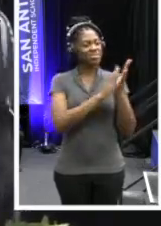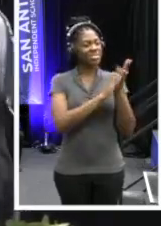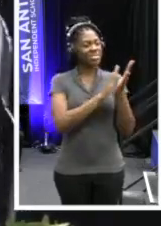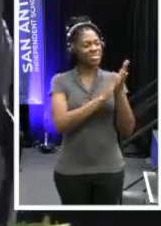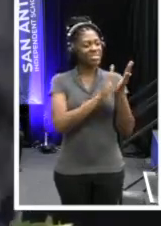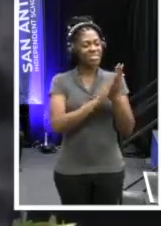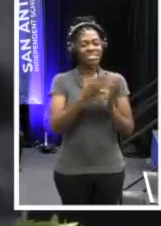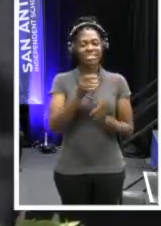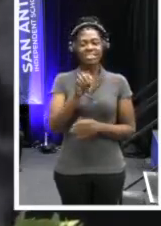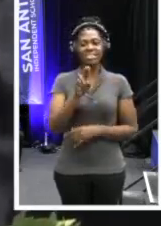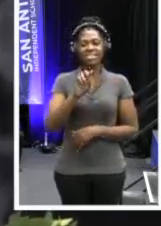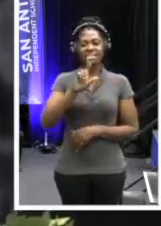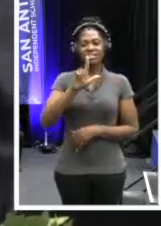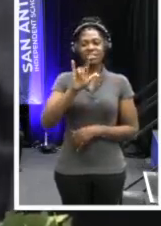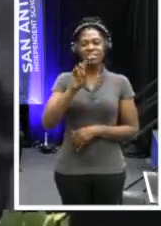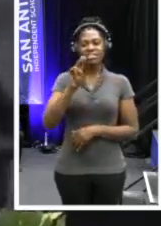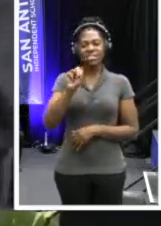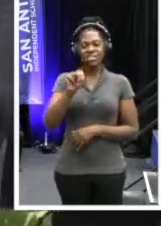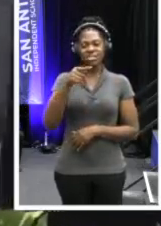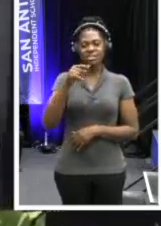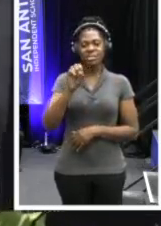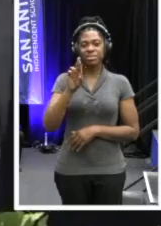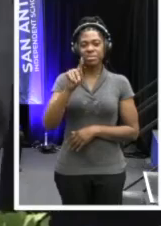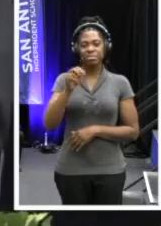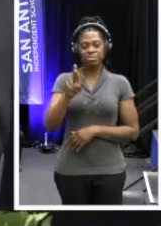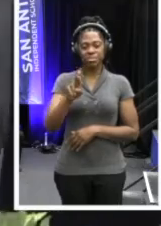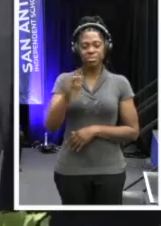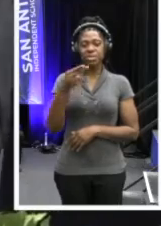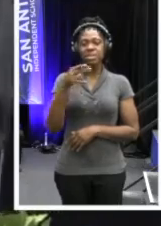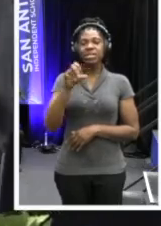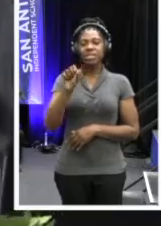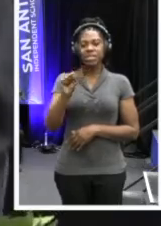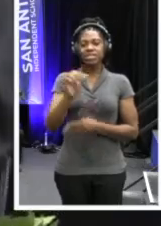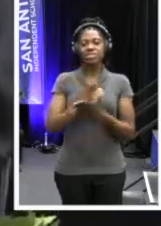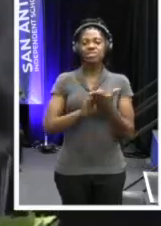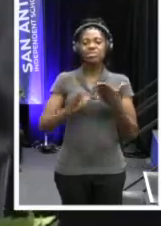And Dr. Lillian Porter, High School Programs Director at San Antonio